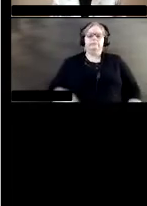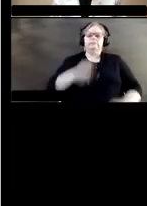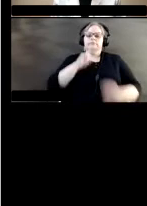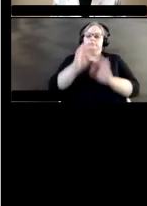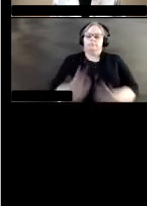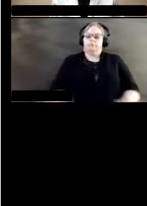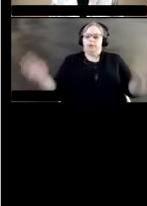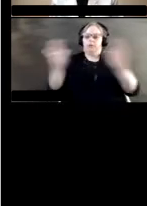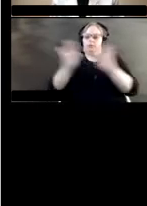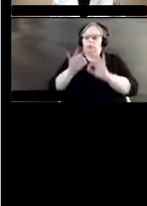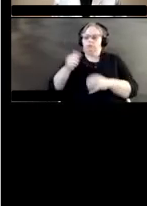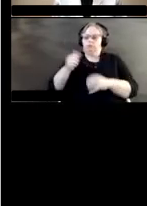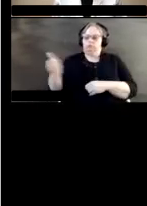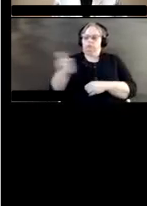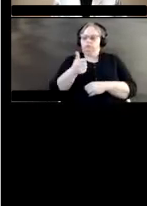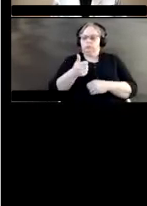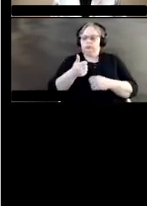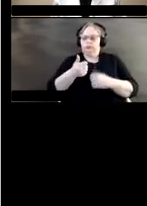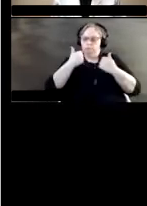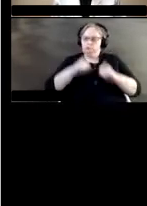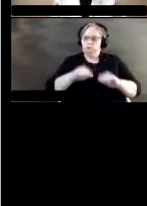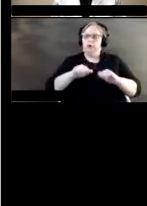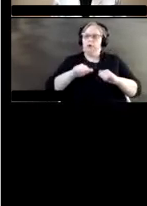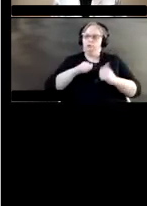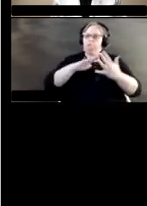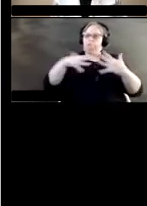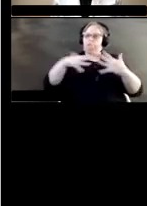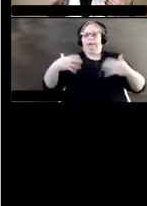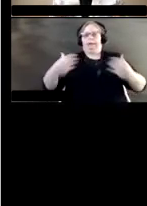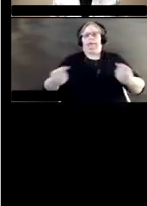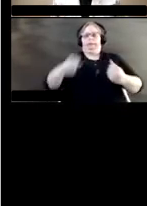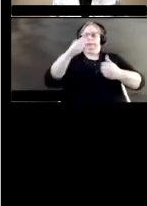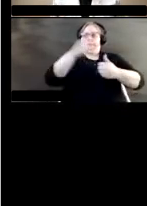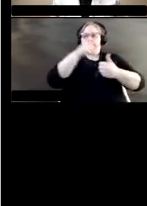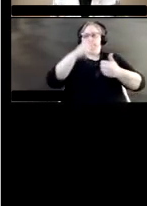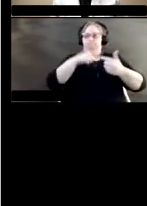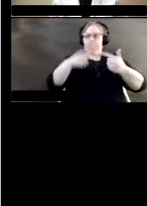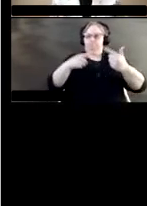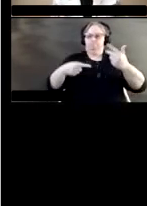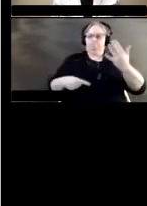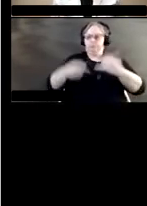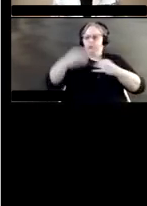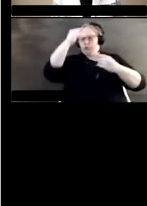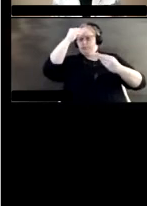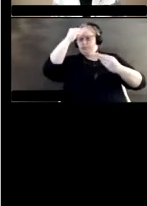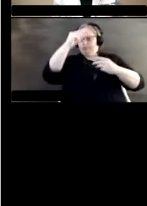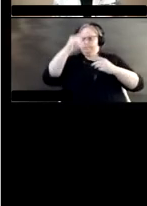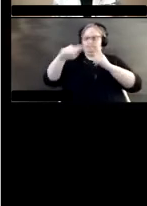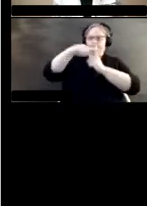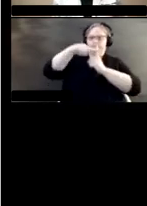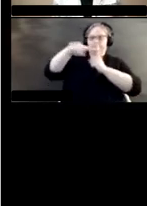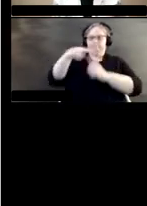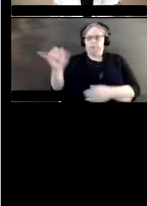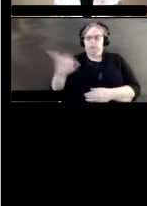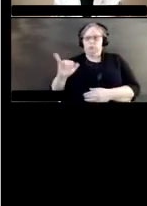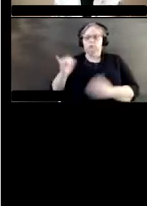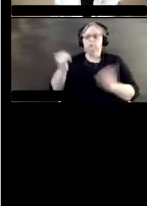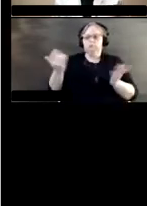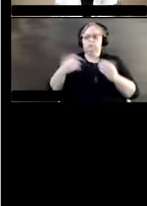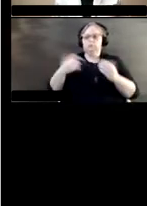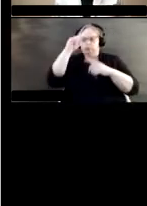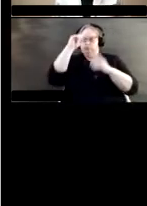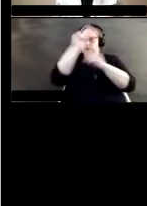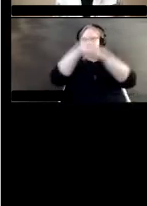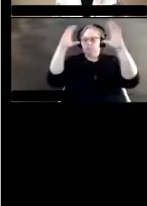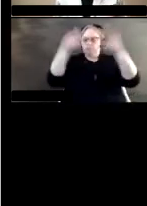sure you're doing everything healthy to try to keep your thoughts in check. And a vision board can be a good way of doing that.